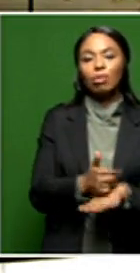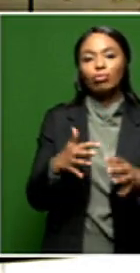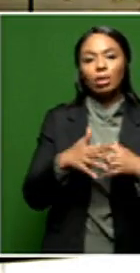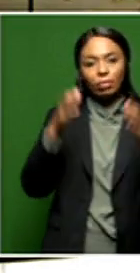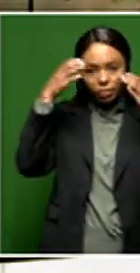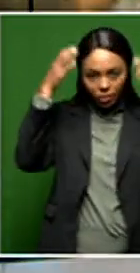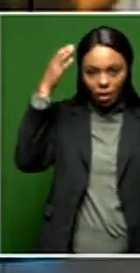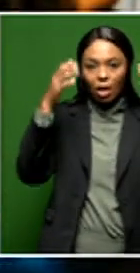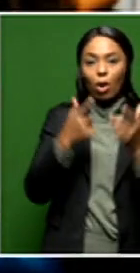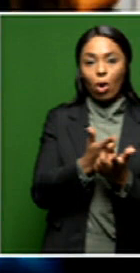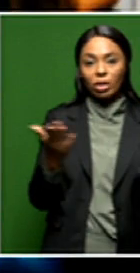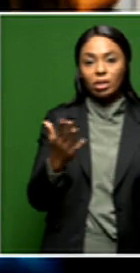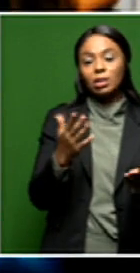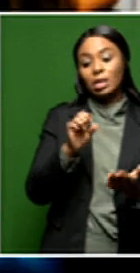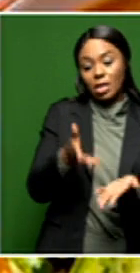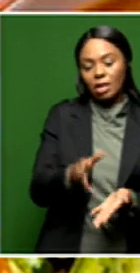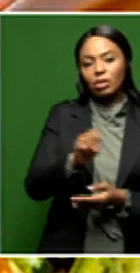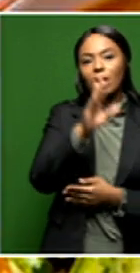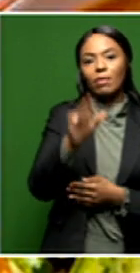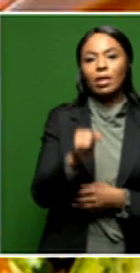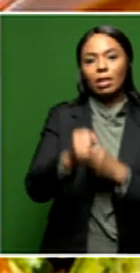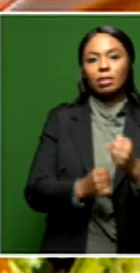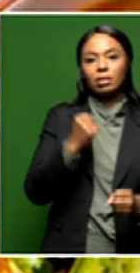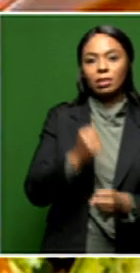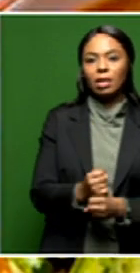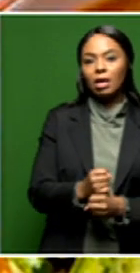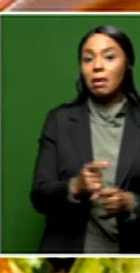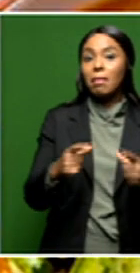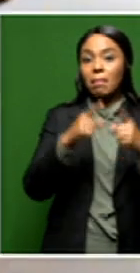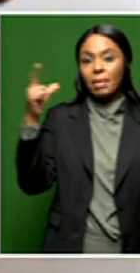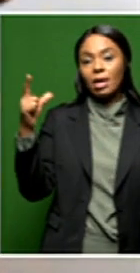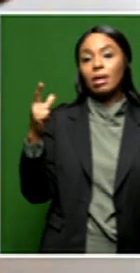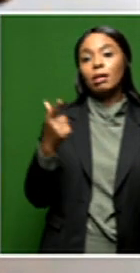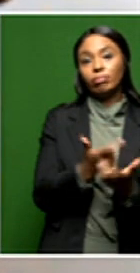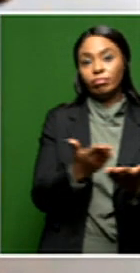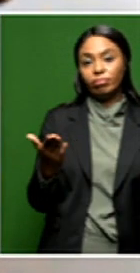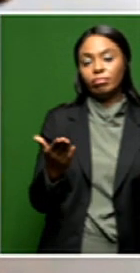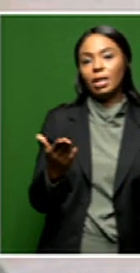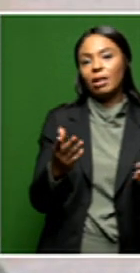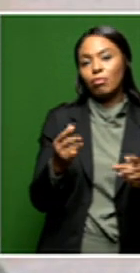Africa in April next year. Well, this is one of the biggest fast casual dining trends of the last decade.